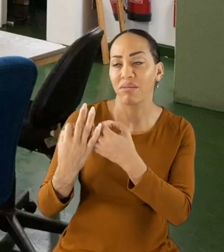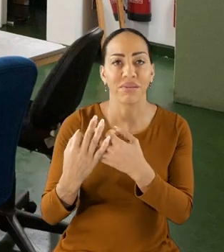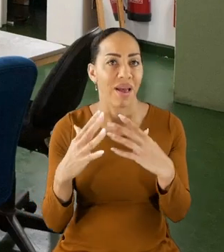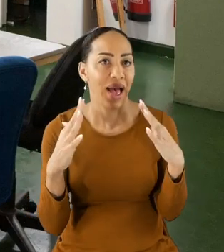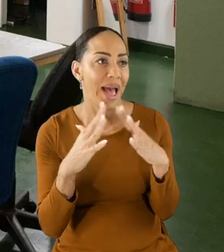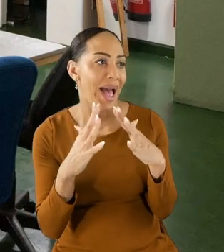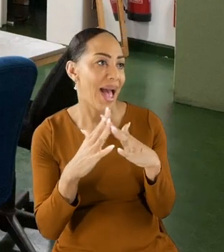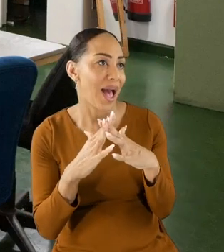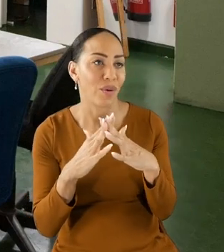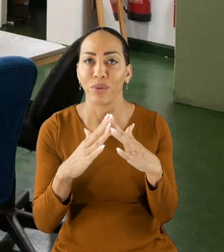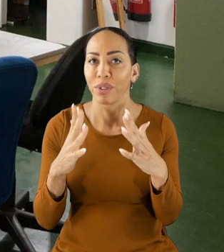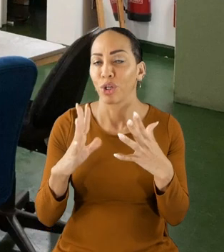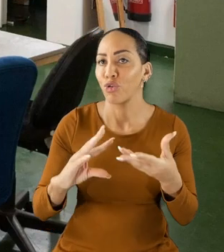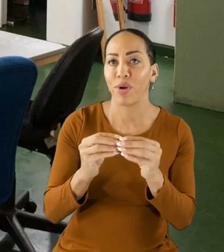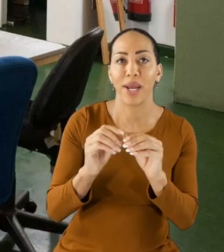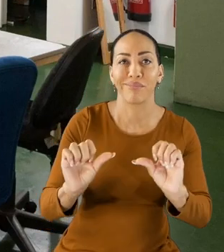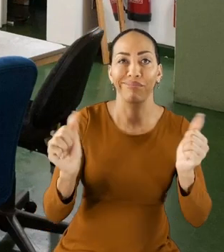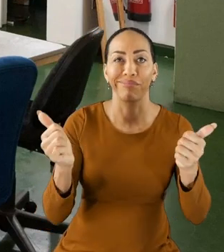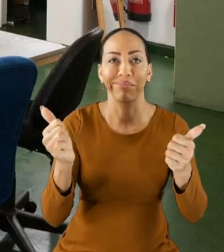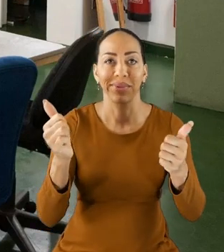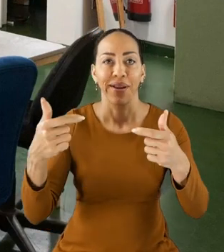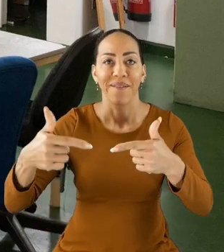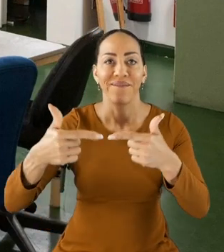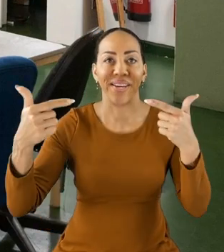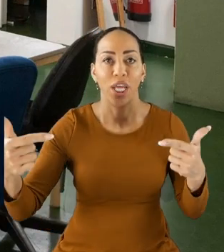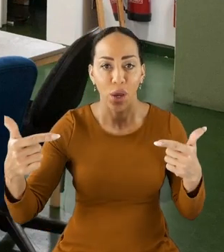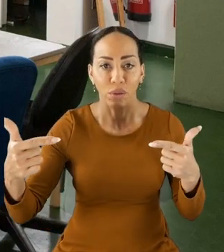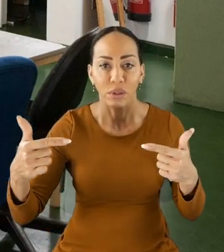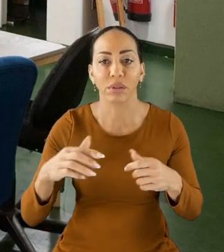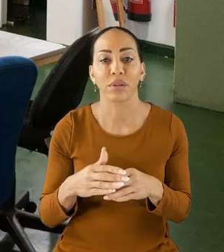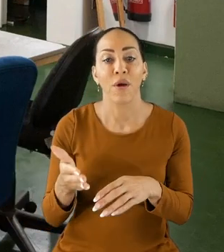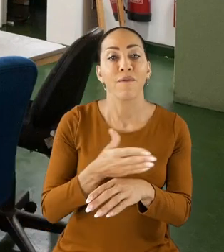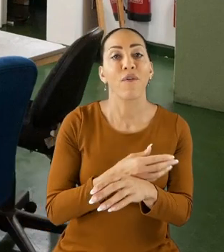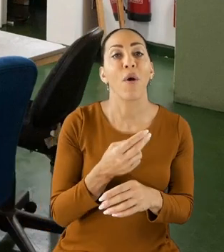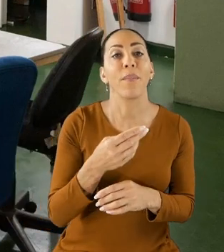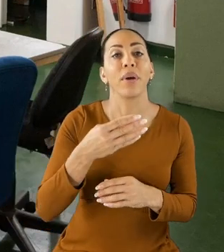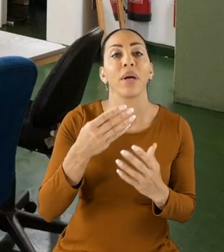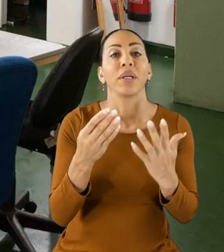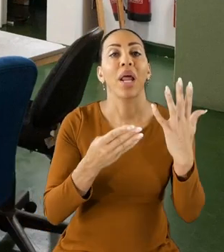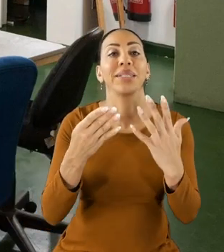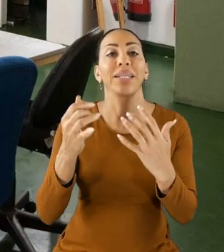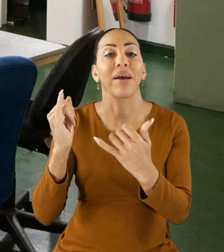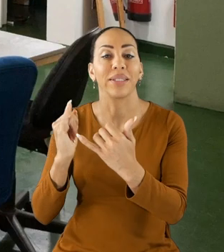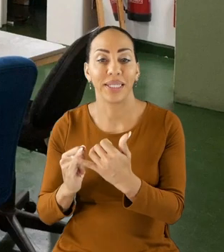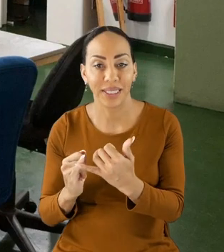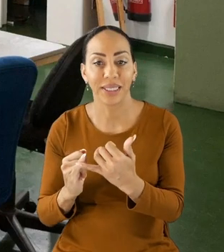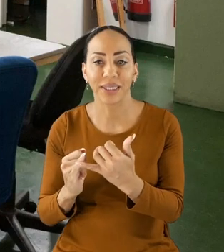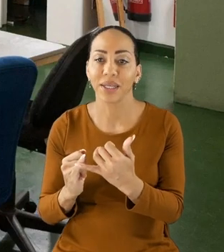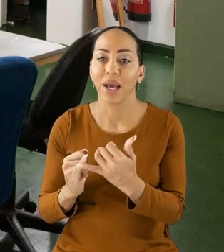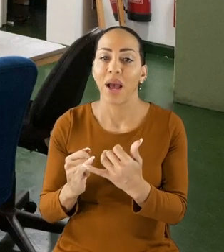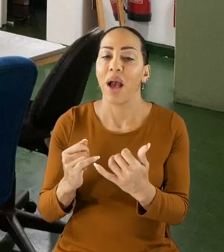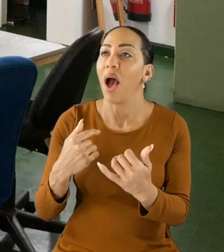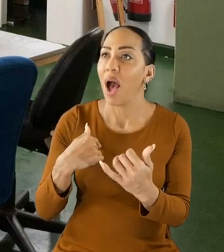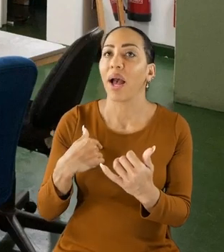to approach our new COVID-found video existence. Since the early 1990s, I've taken a phenomenological approach to combine